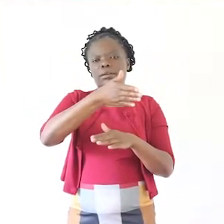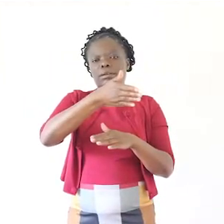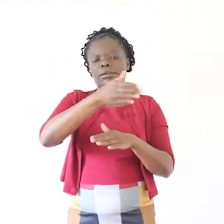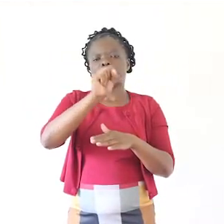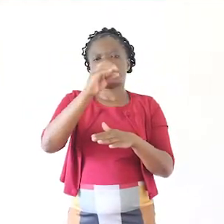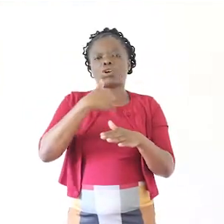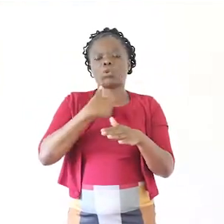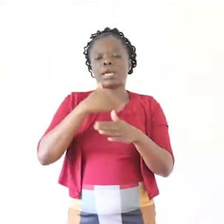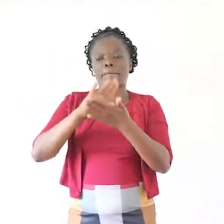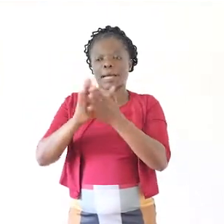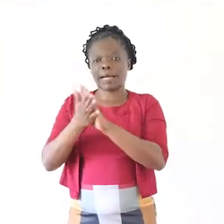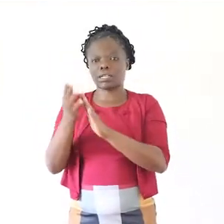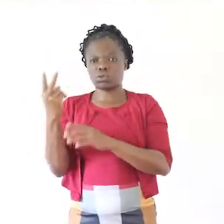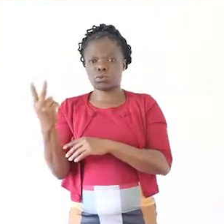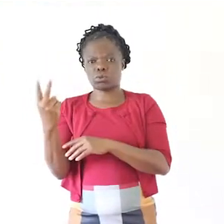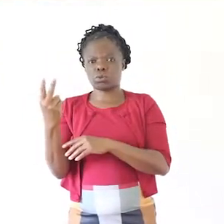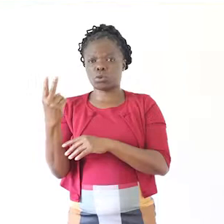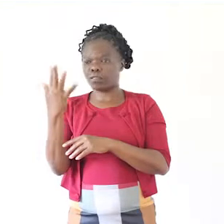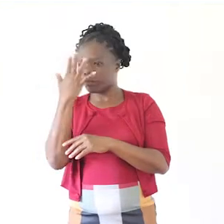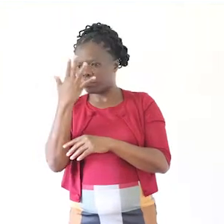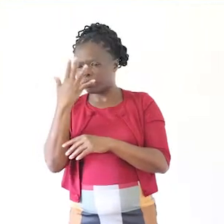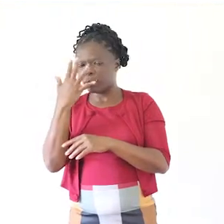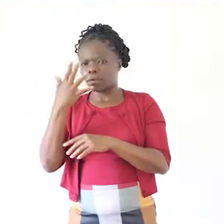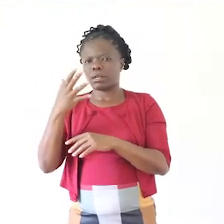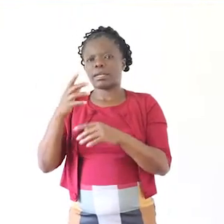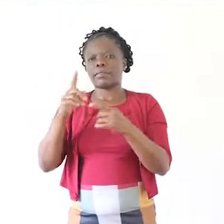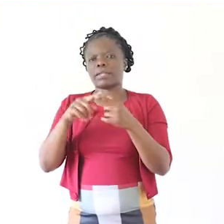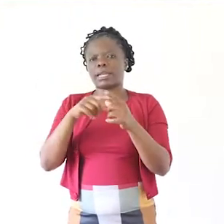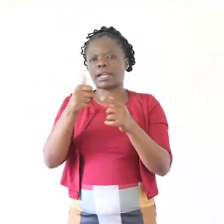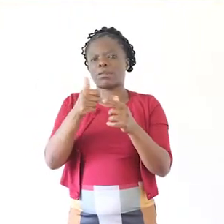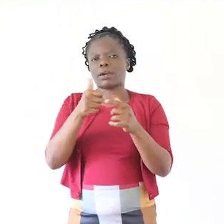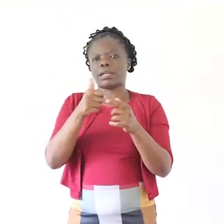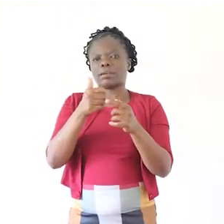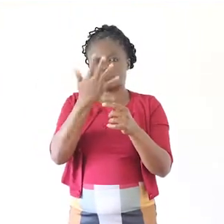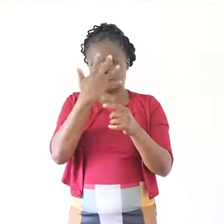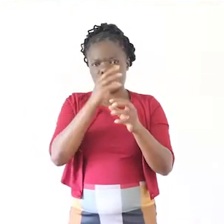we'll pack 2 of these. Hold it well.